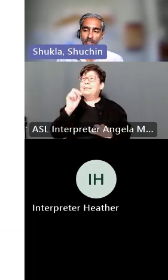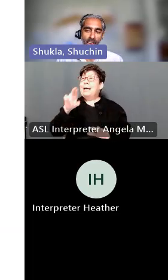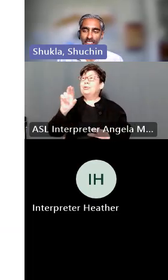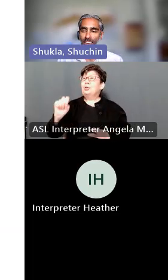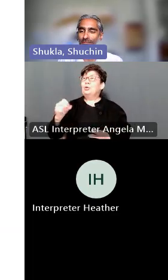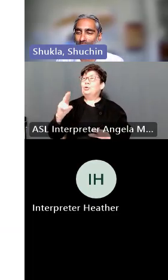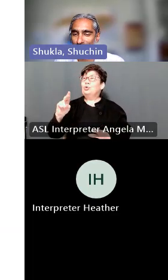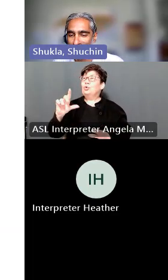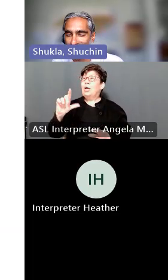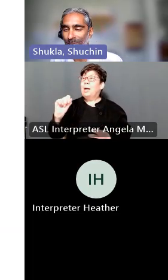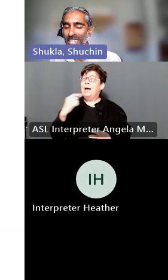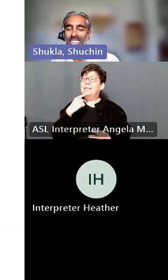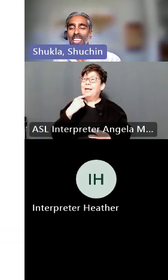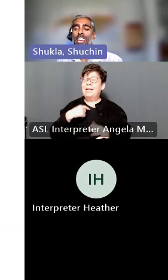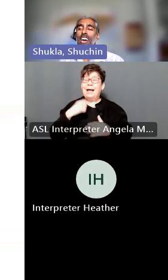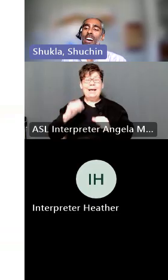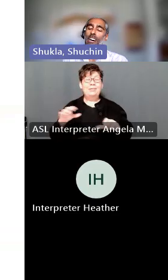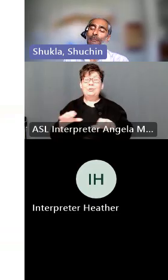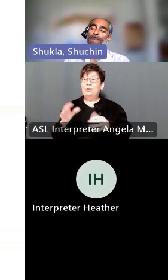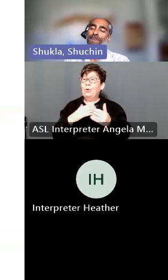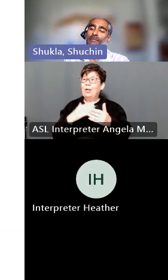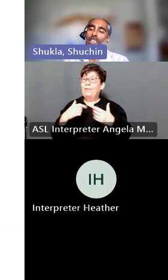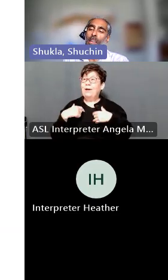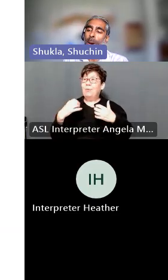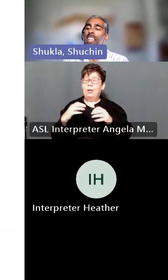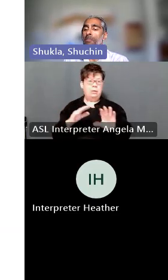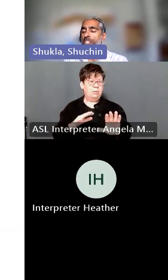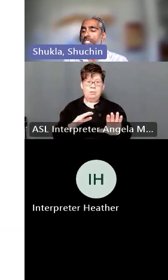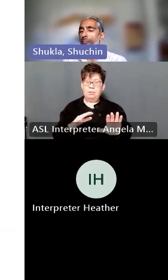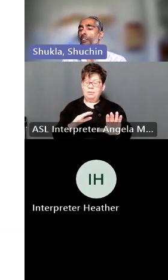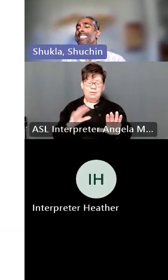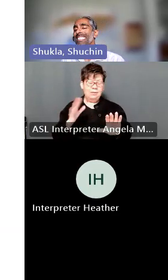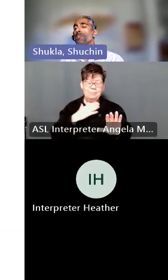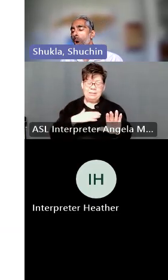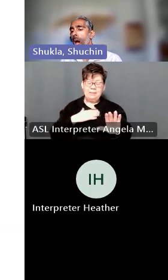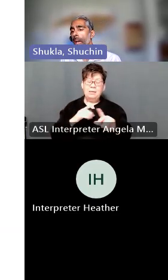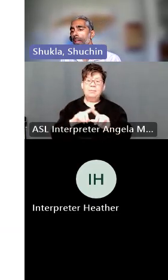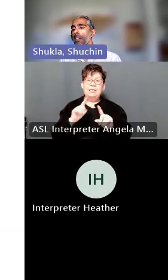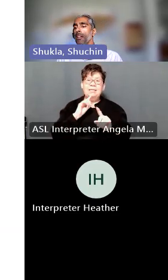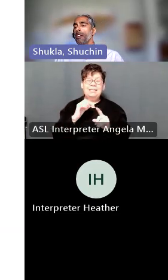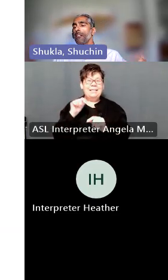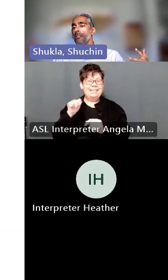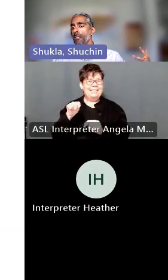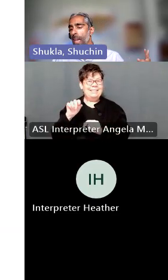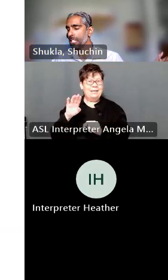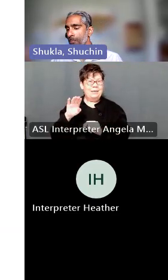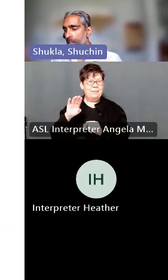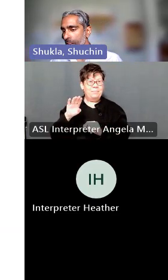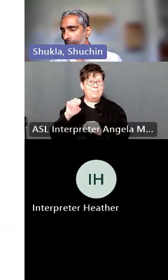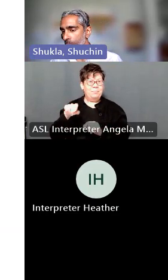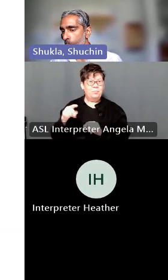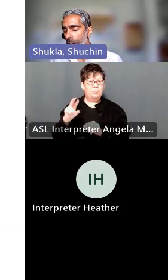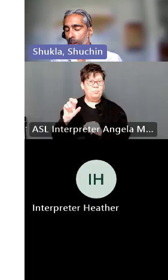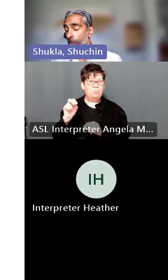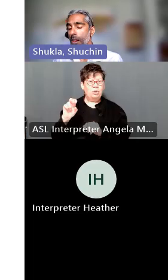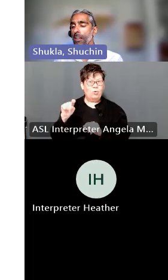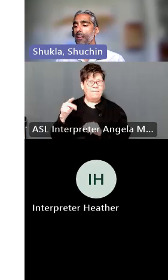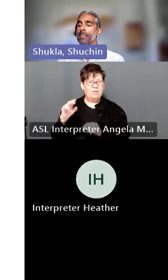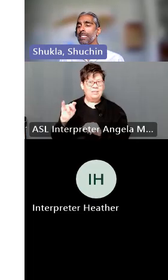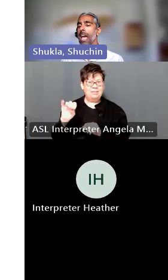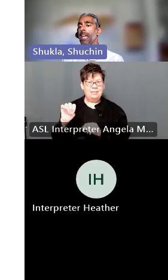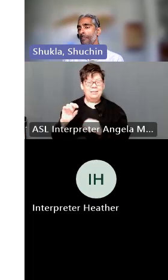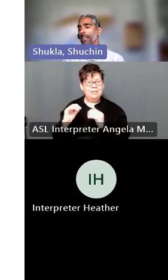to do. Don't hear that. Don't do that, please. But it's much safer. And this is why the experts of the